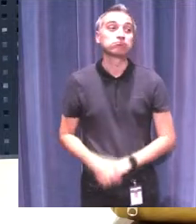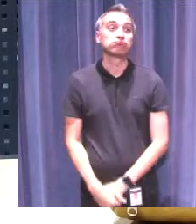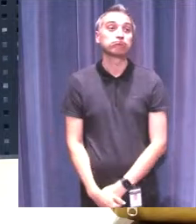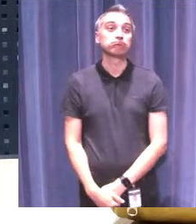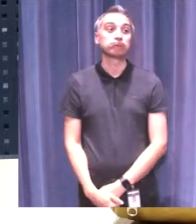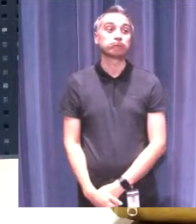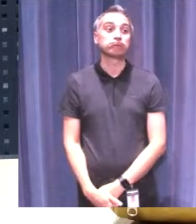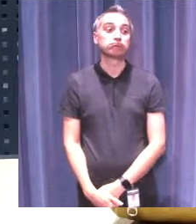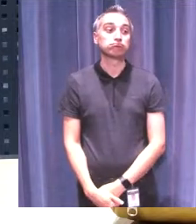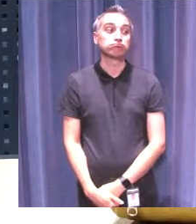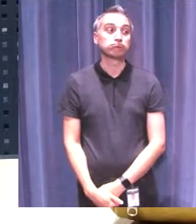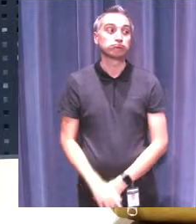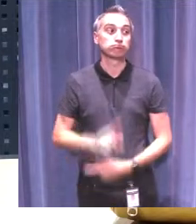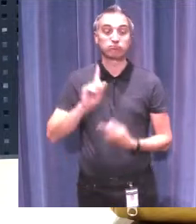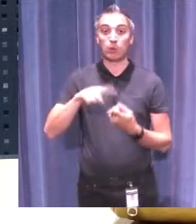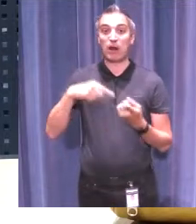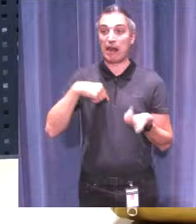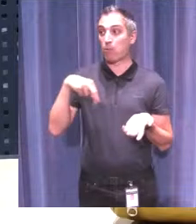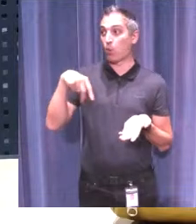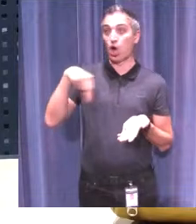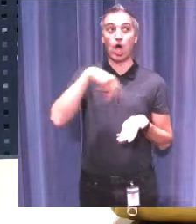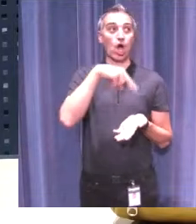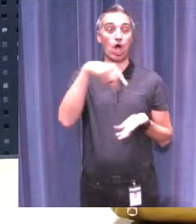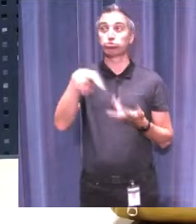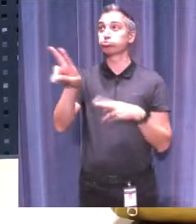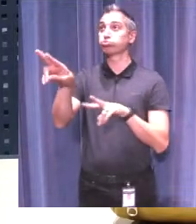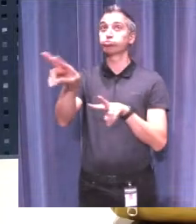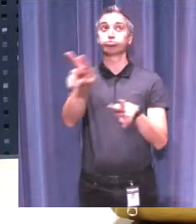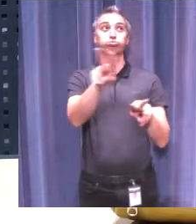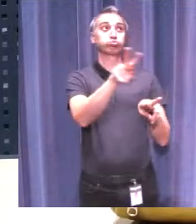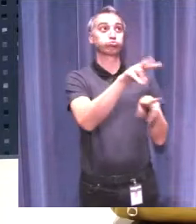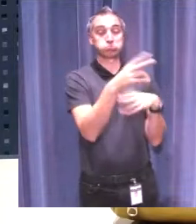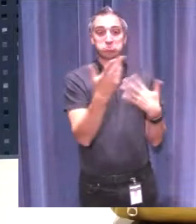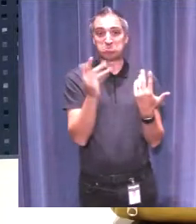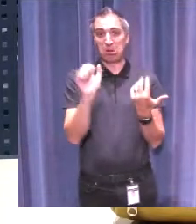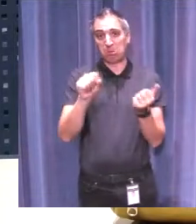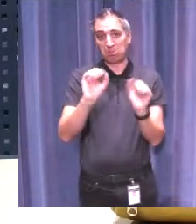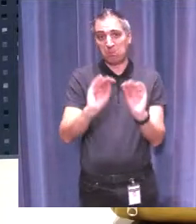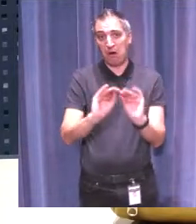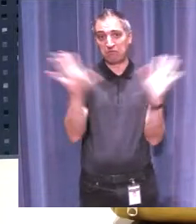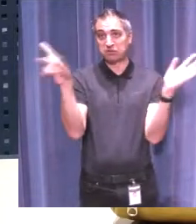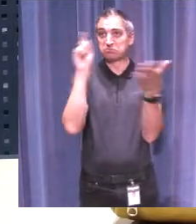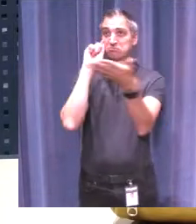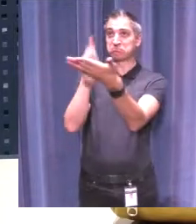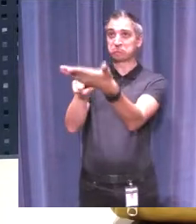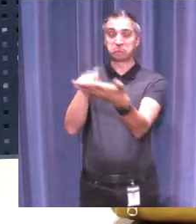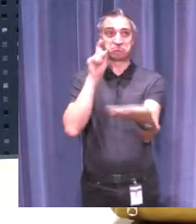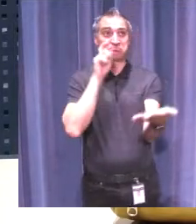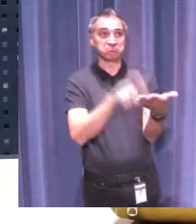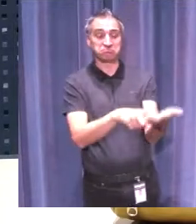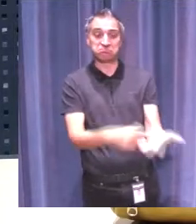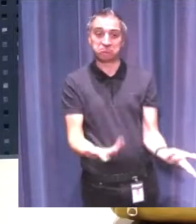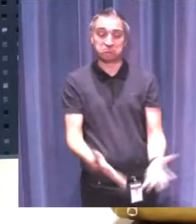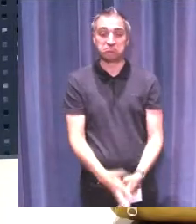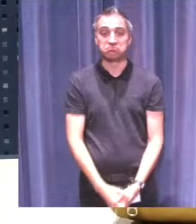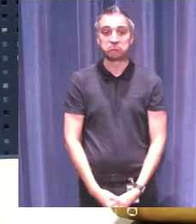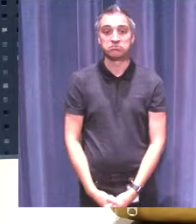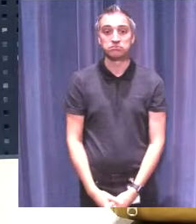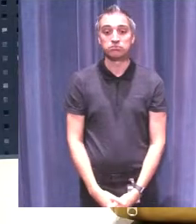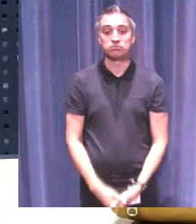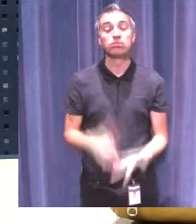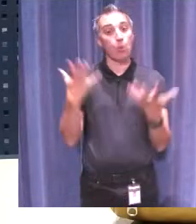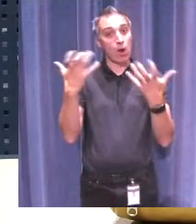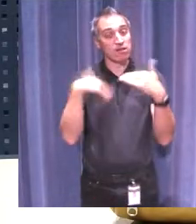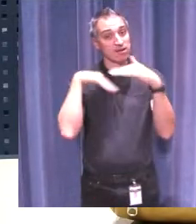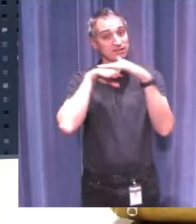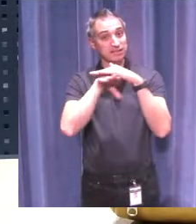That's, while I'm walking around exploring, those maybe could be pretty obvious. I would like